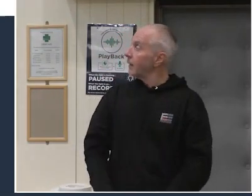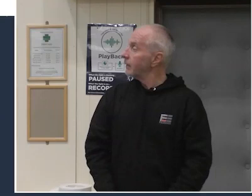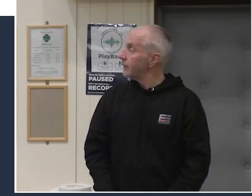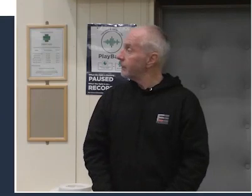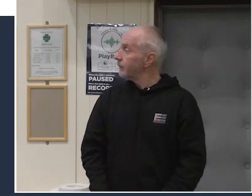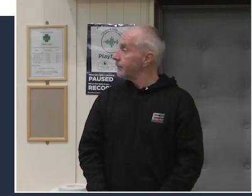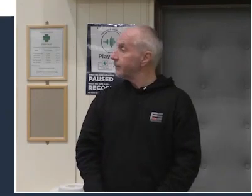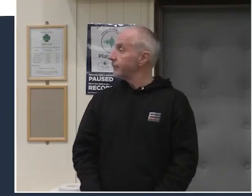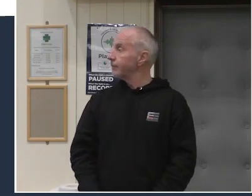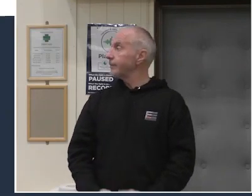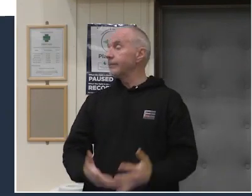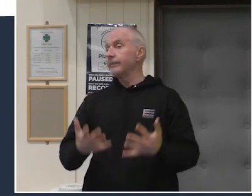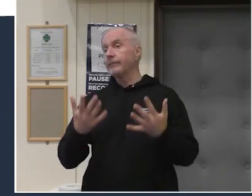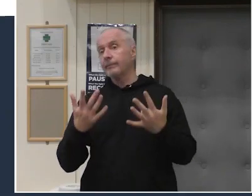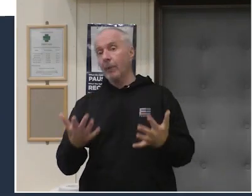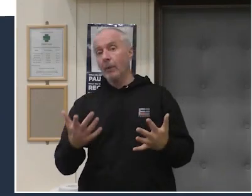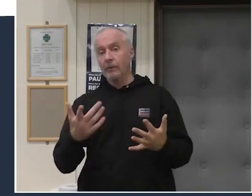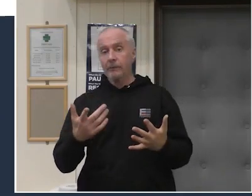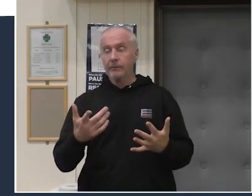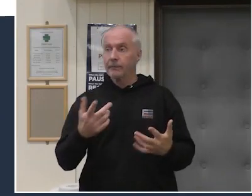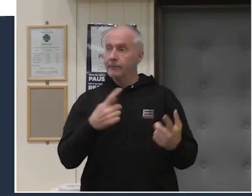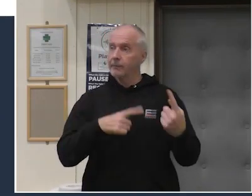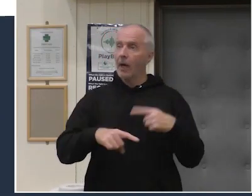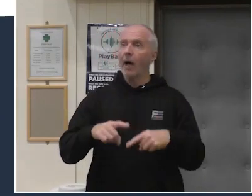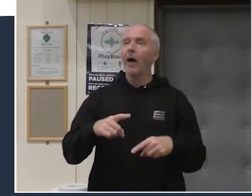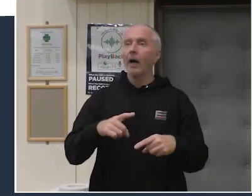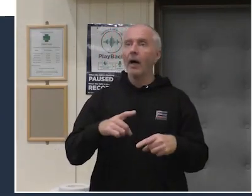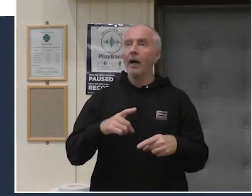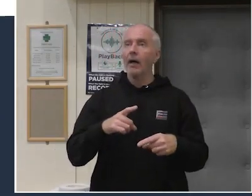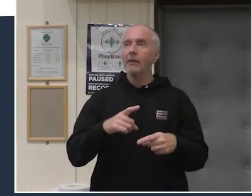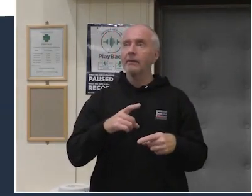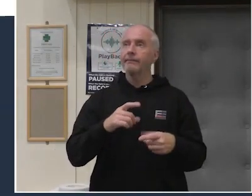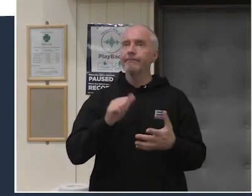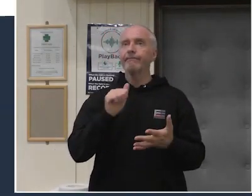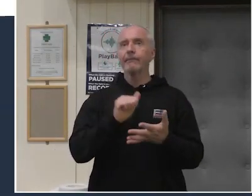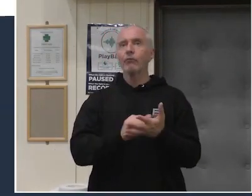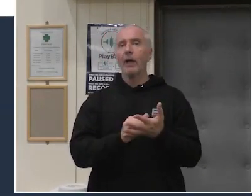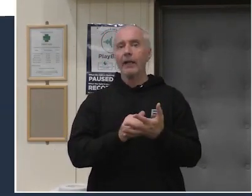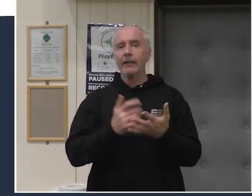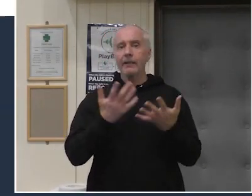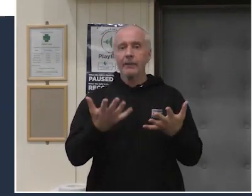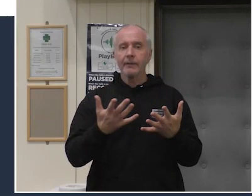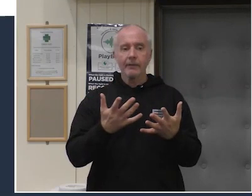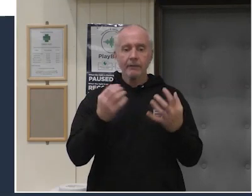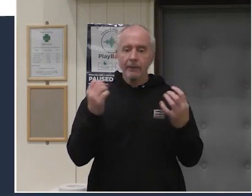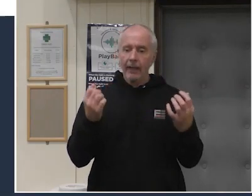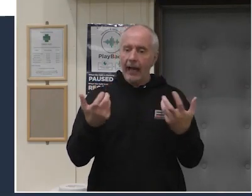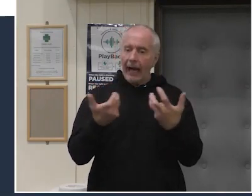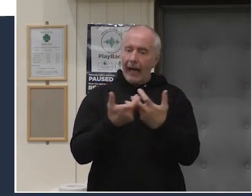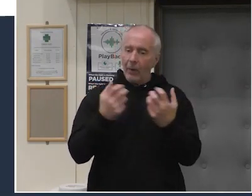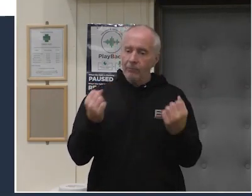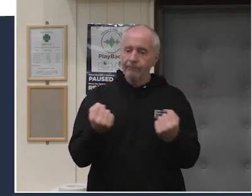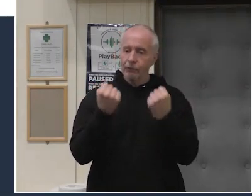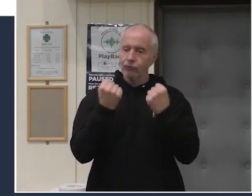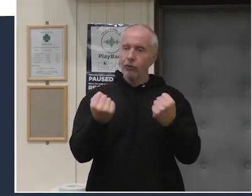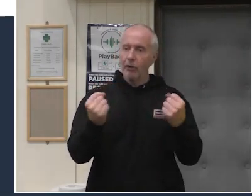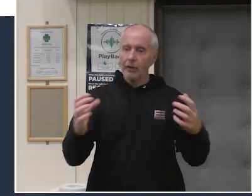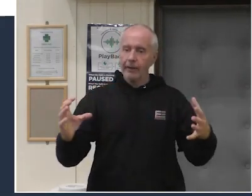But what we can do is say that, right, okay, because we know that how strongly it couples is proportional to its